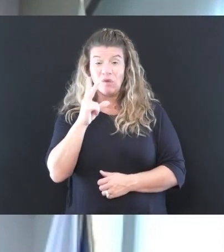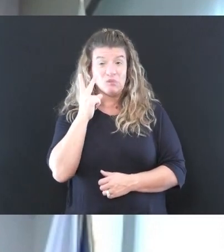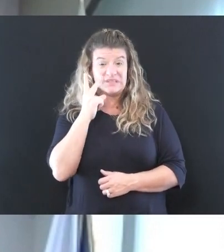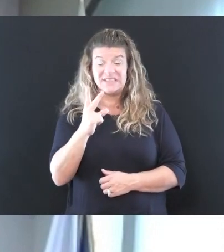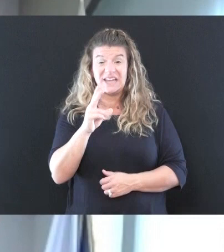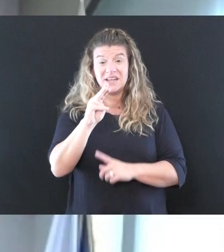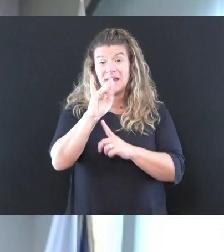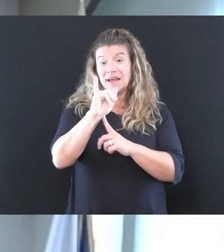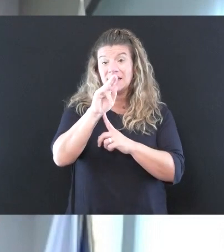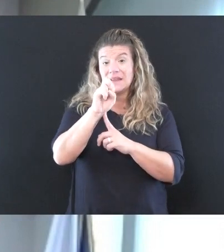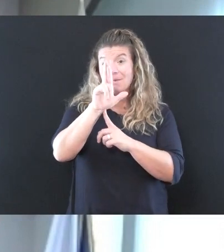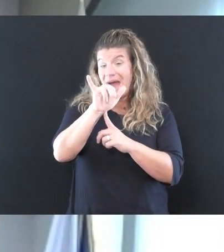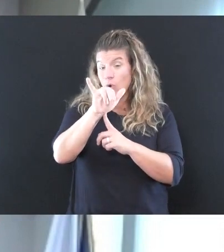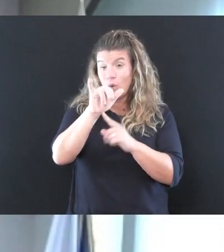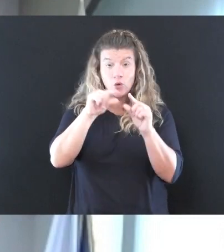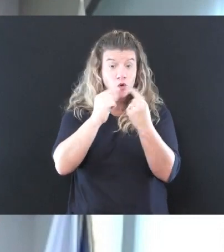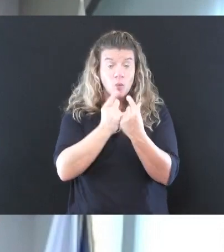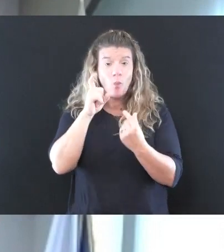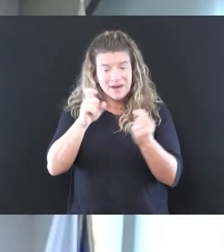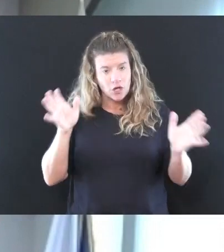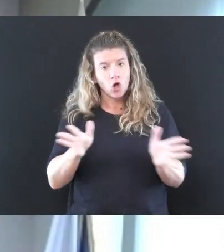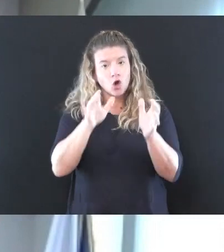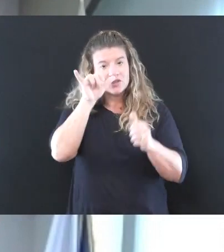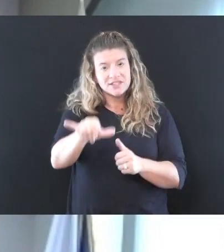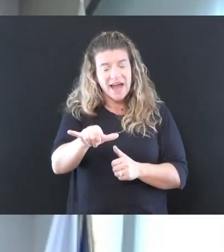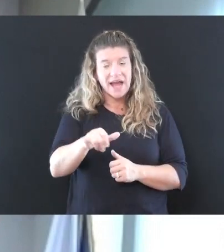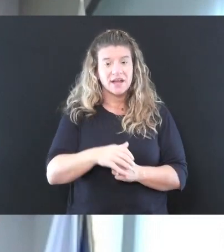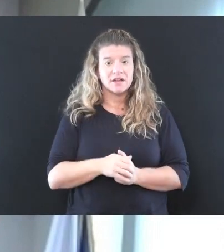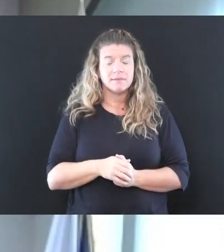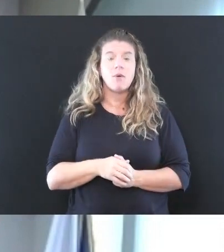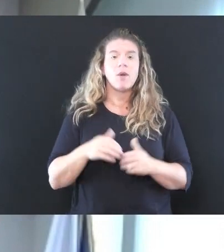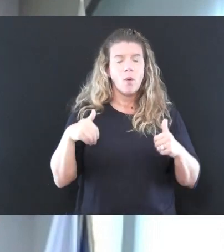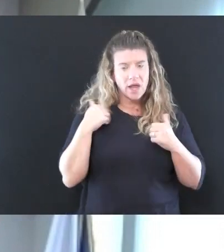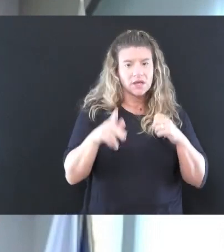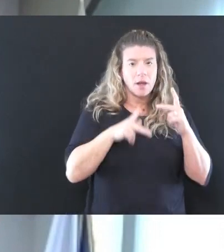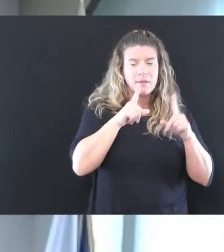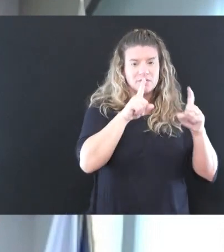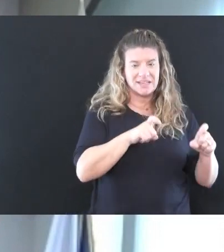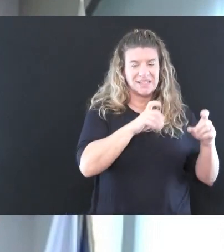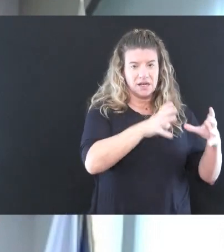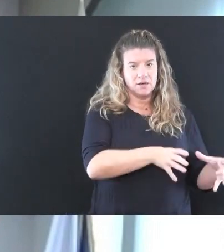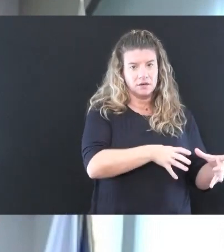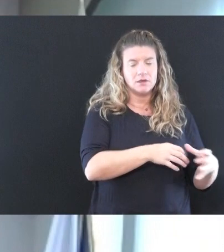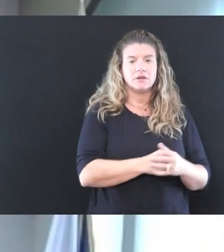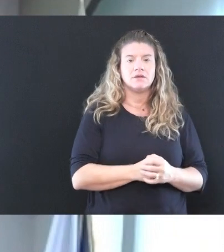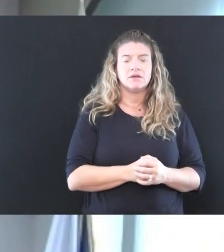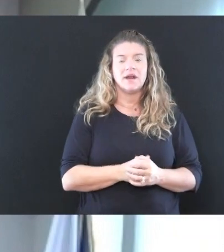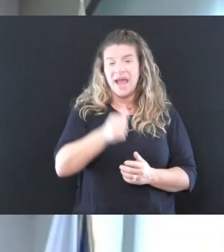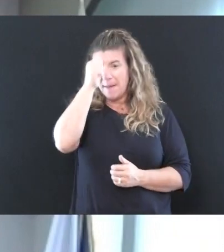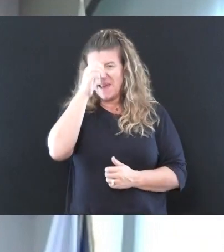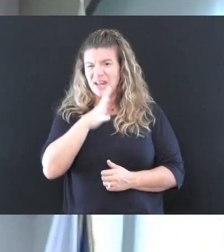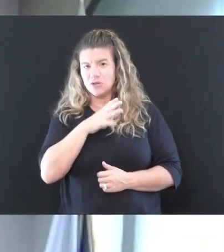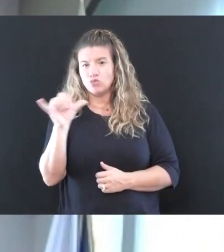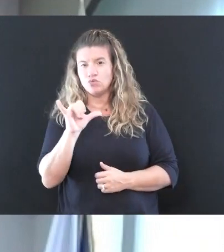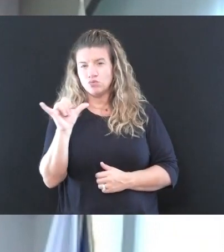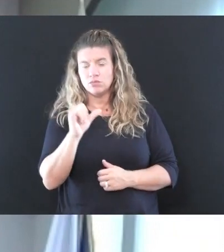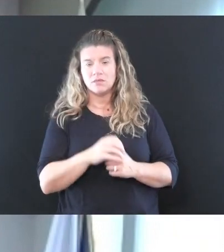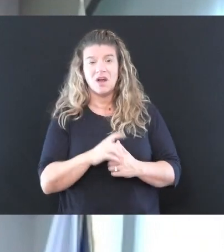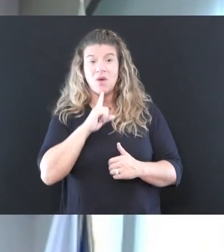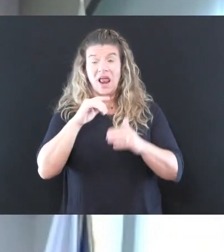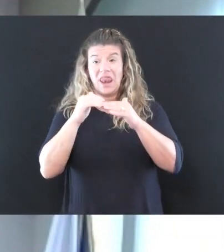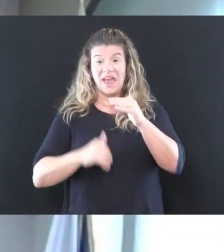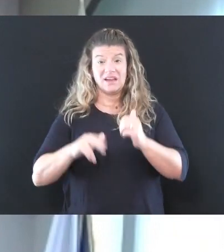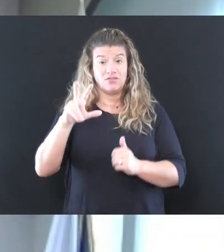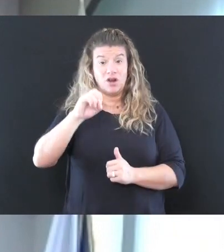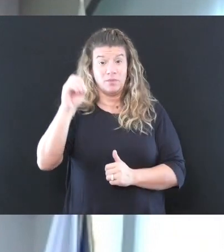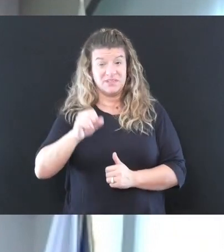being tested, which we are encouraging as well. But we do want some younger people being tested and more men. Looks like we have less than 40%